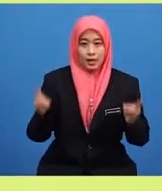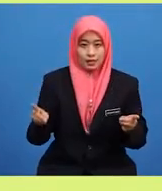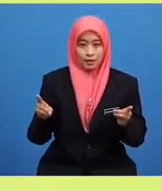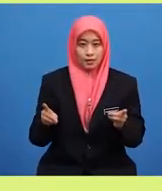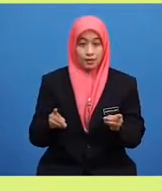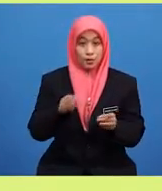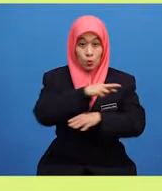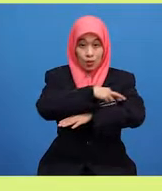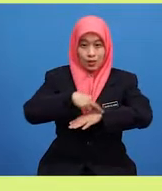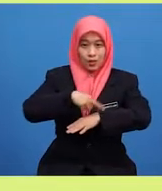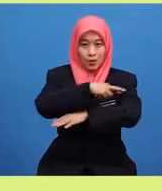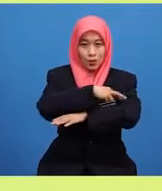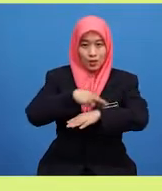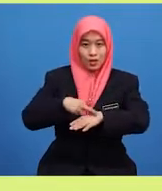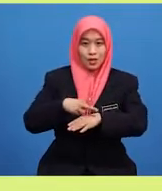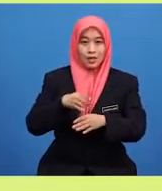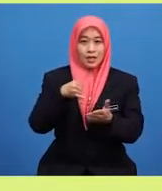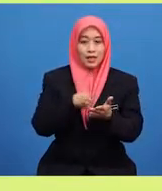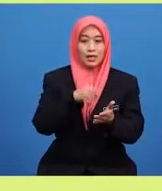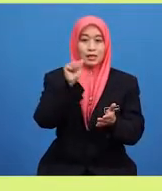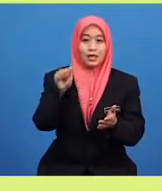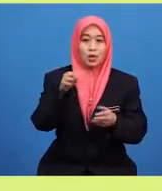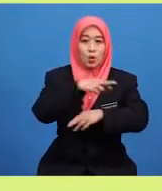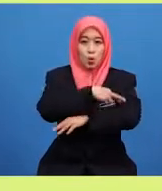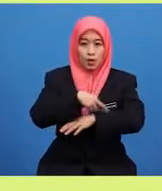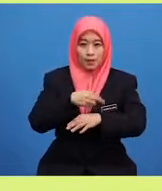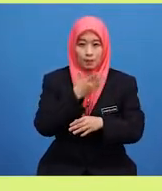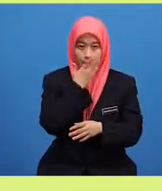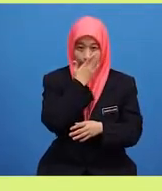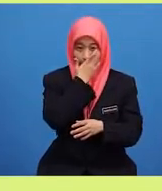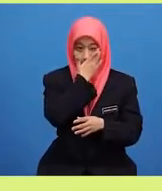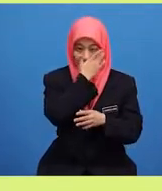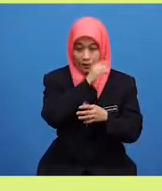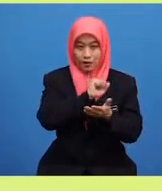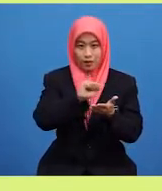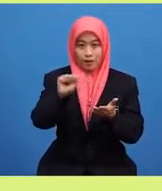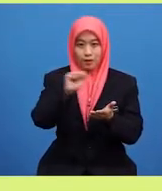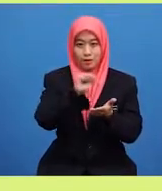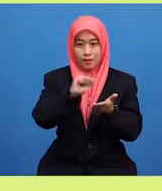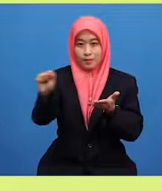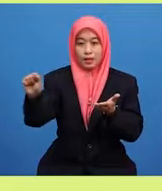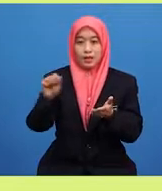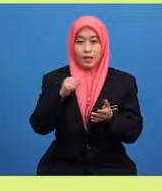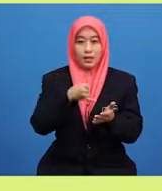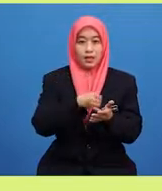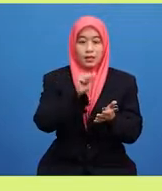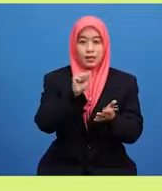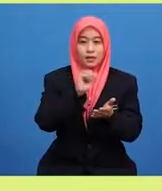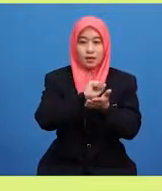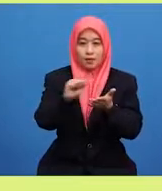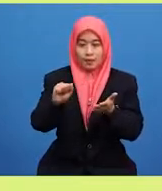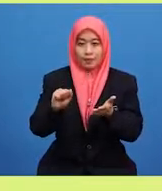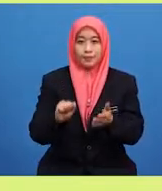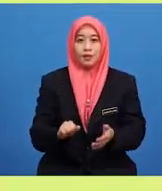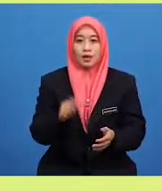desk. Ruler, ruler, it's a ruler. Rubber, rubber, it's a